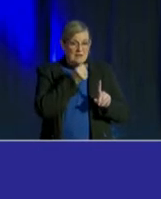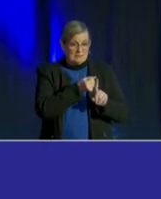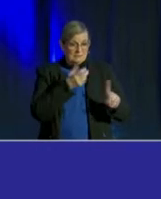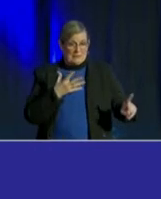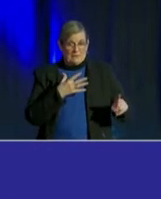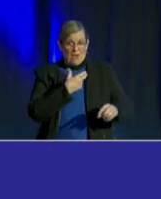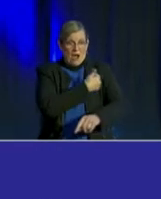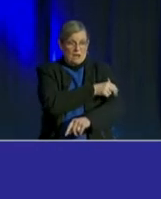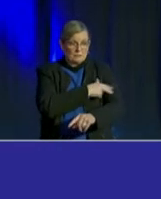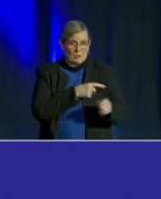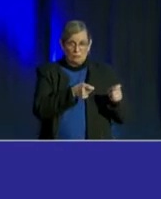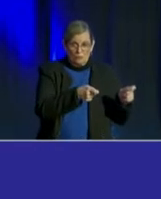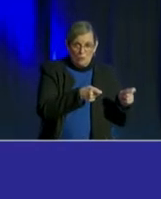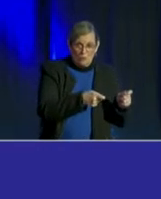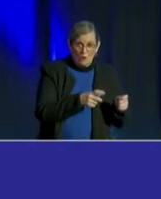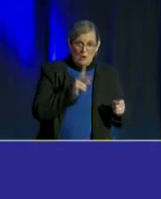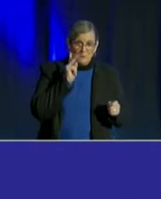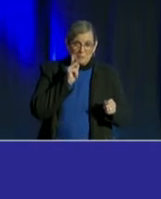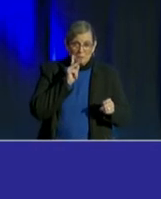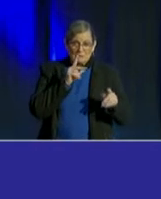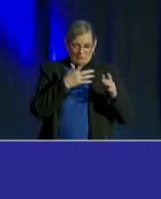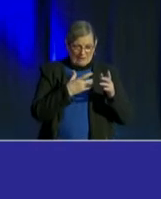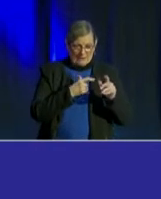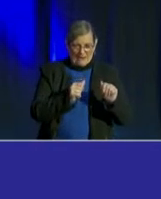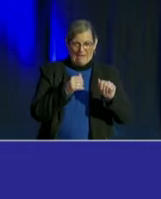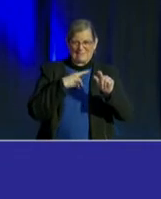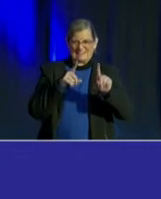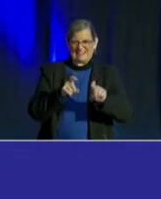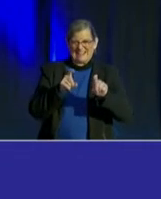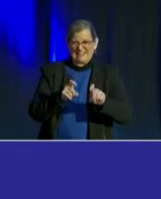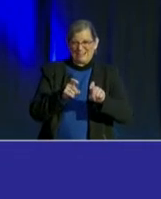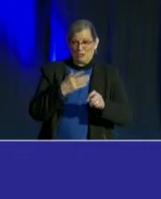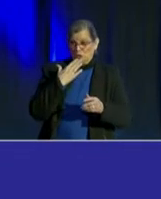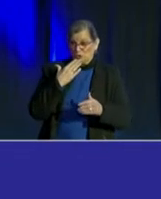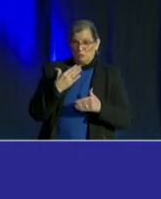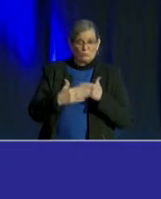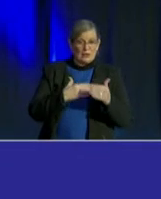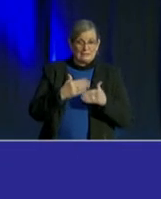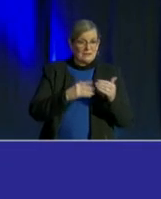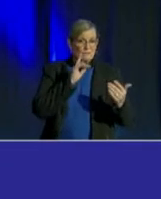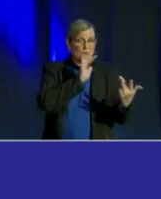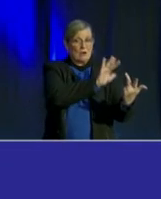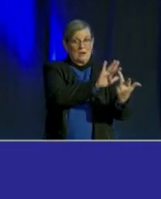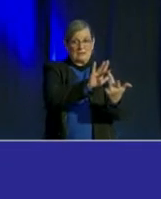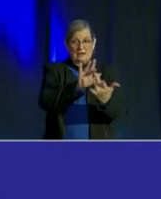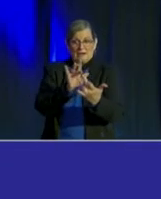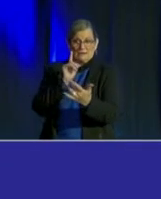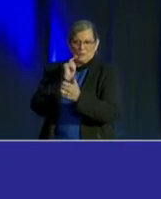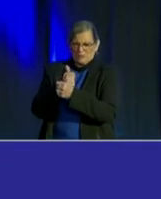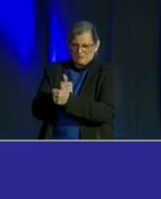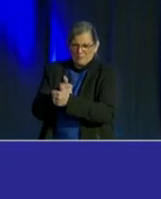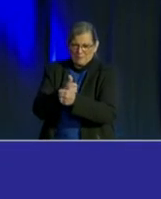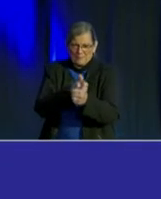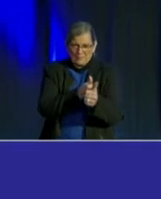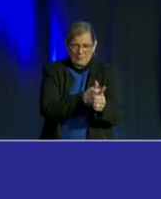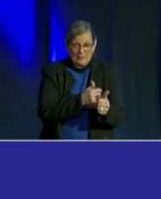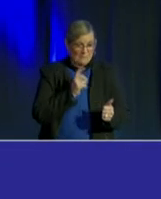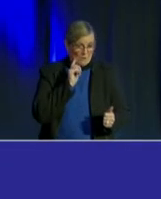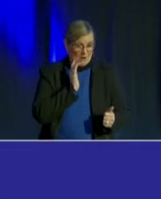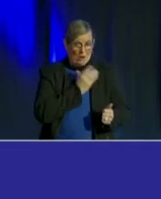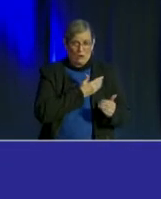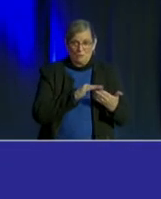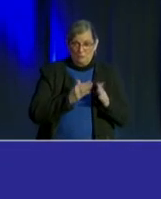tested, a good process that we could have in place for tracing and for executing what we're now doing in